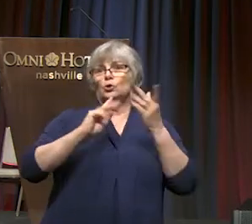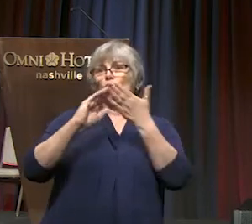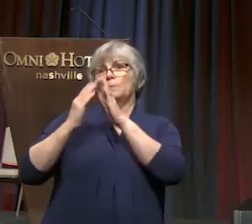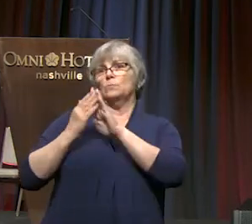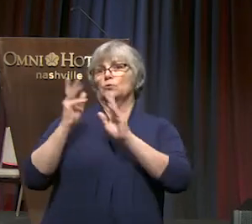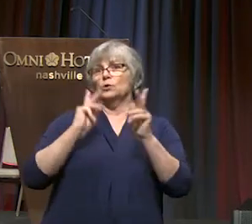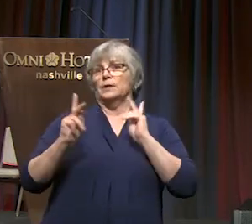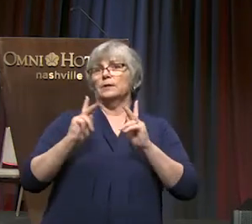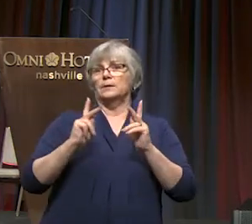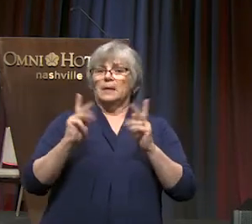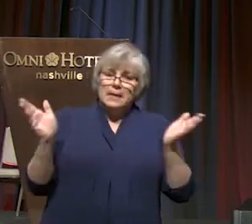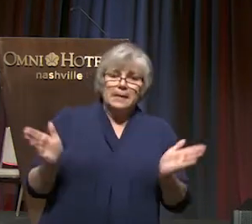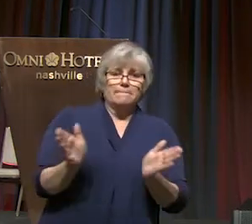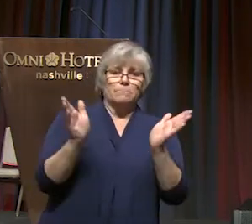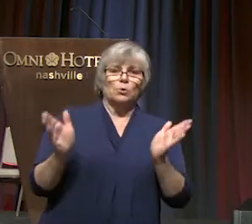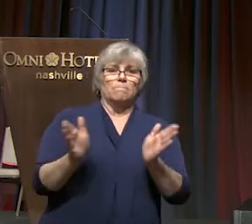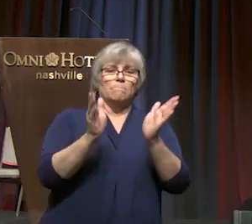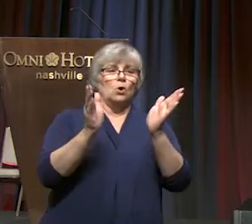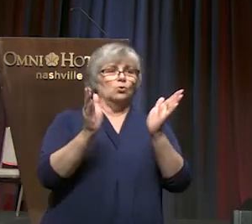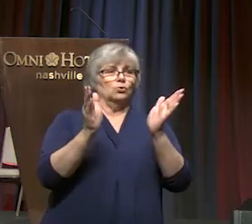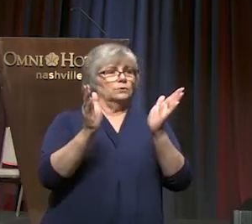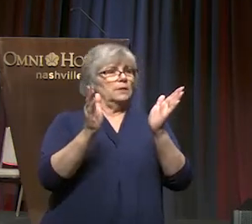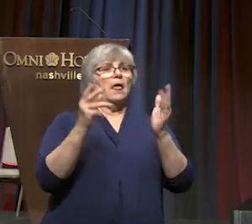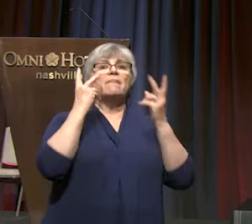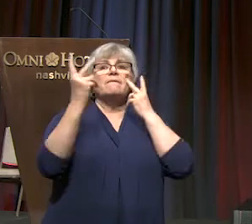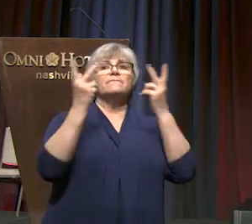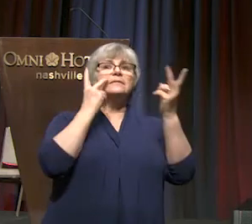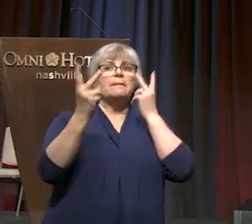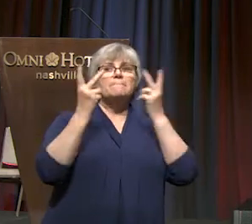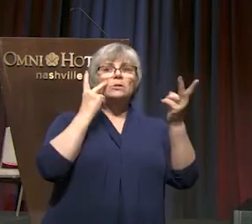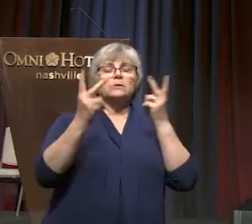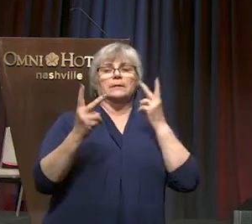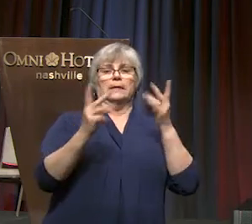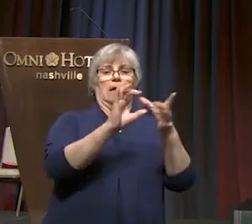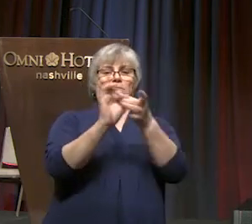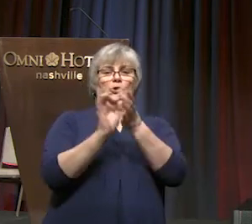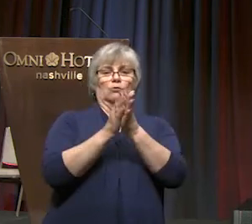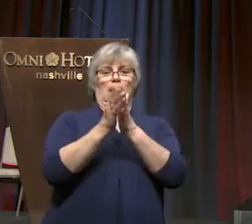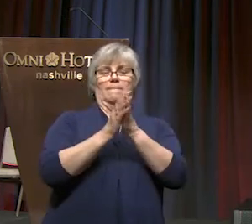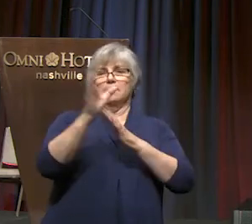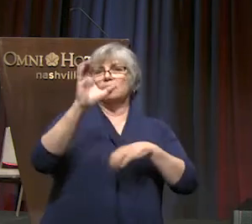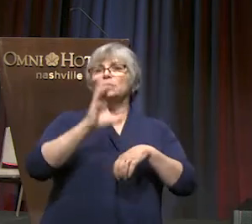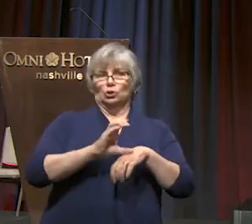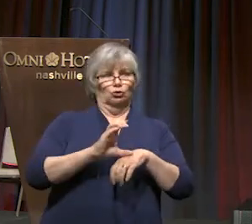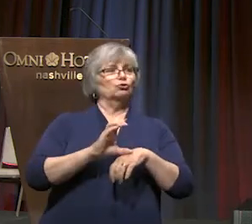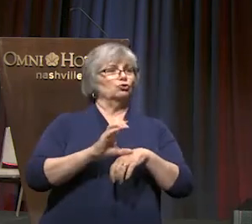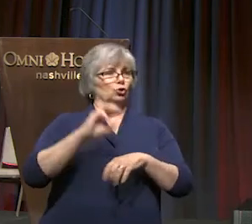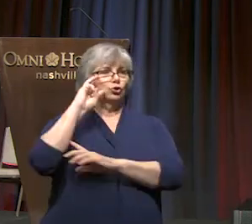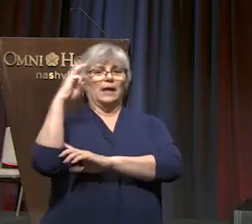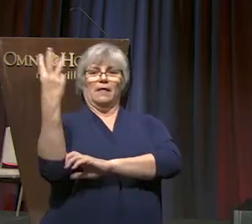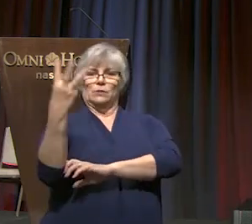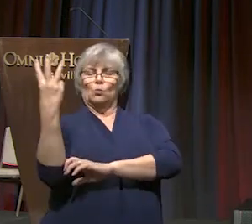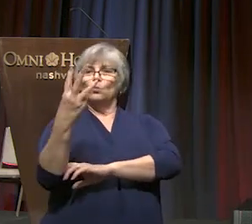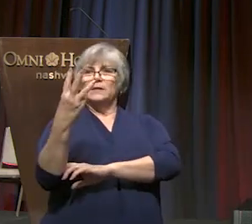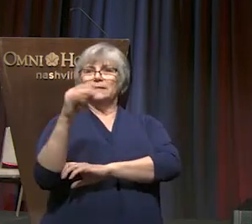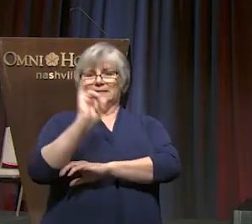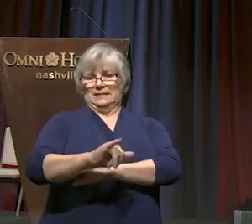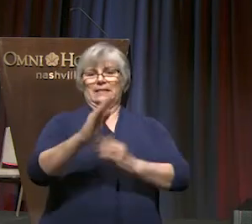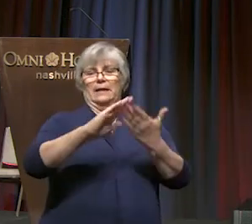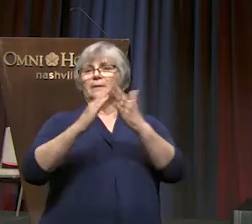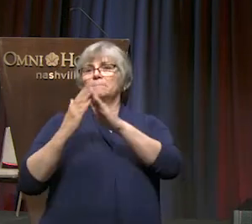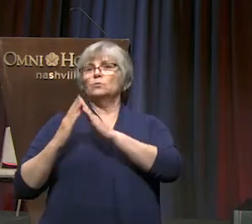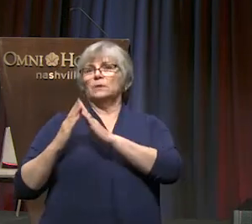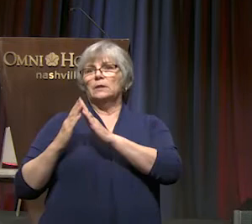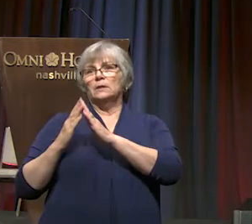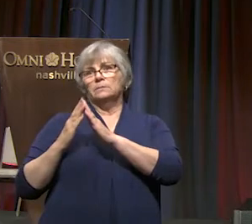promotes visibility of the United Methodist witness in the community.